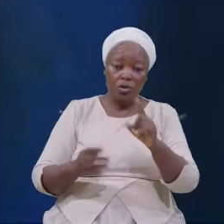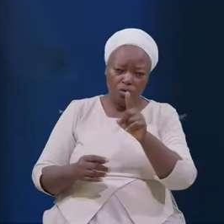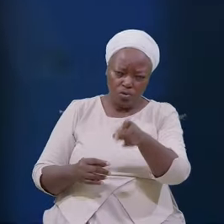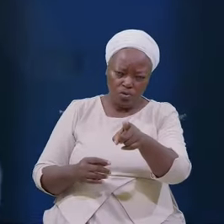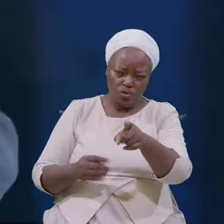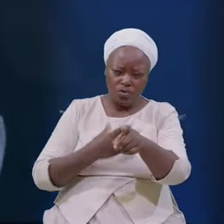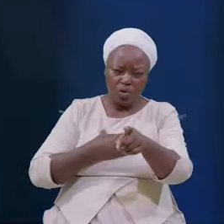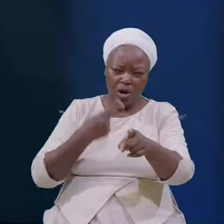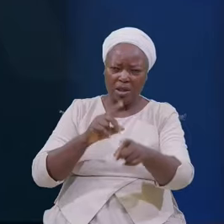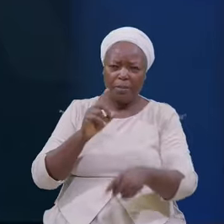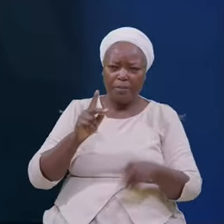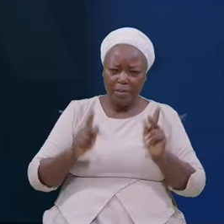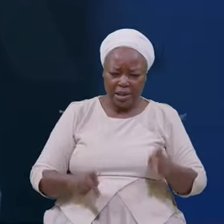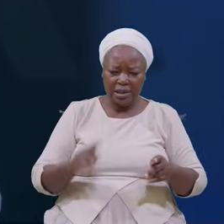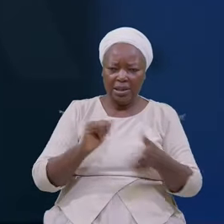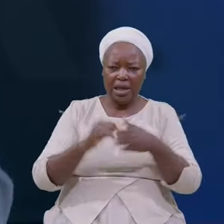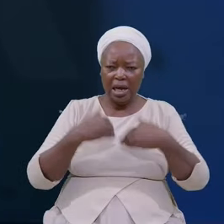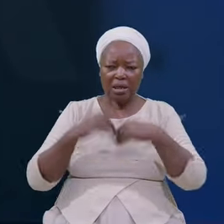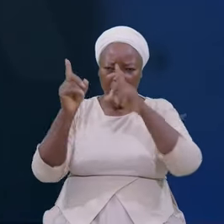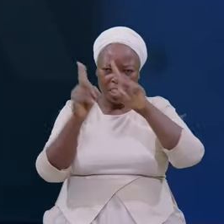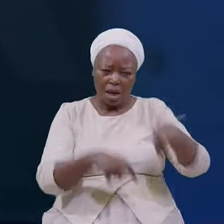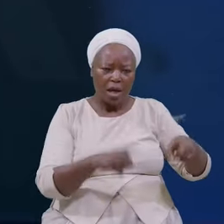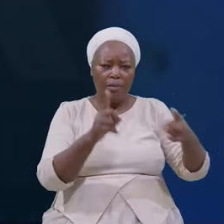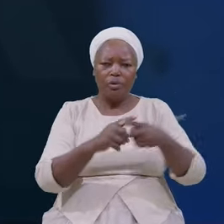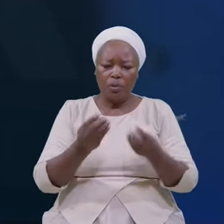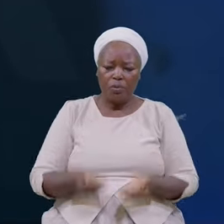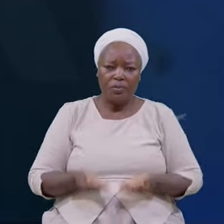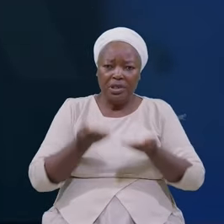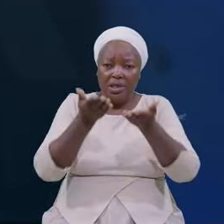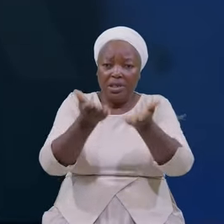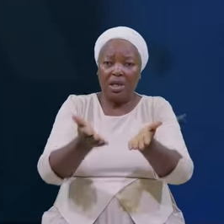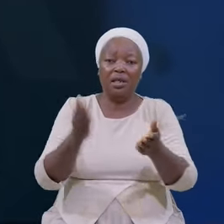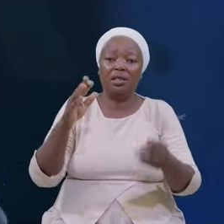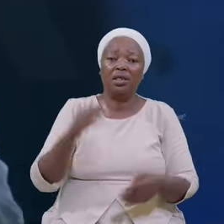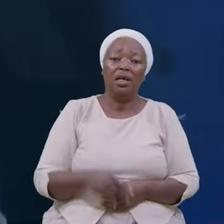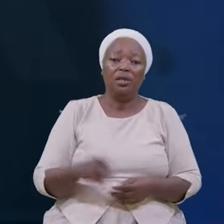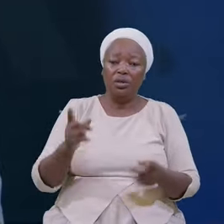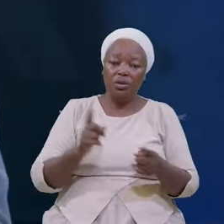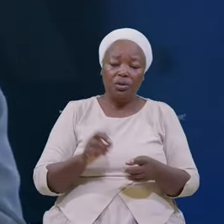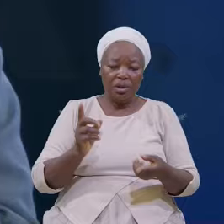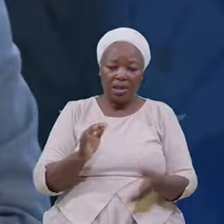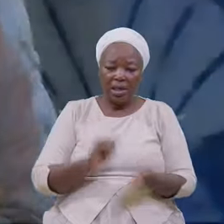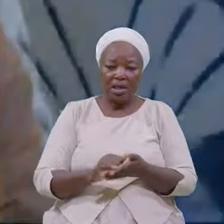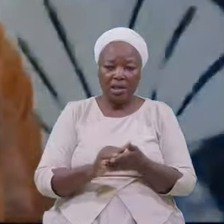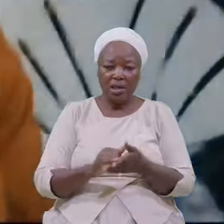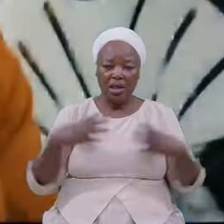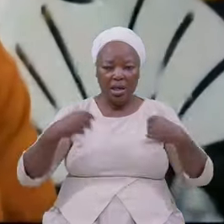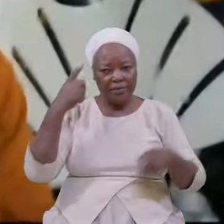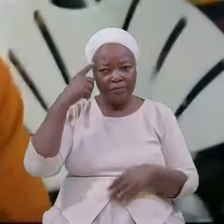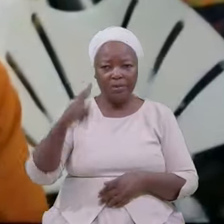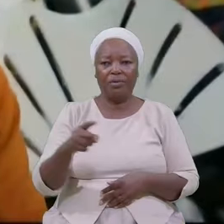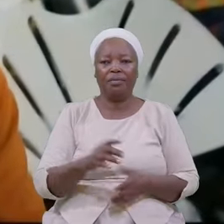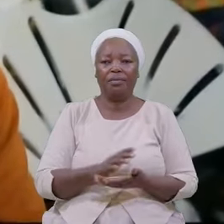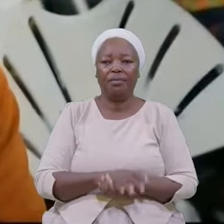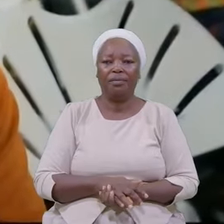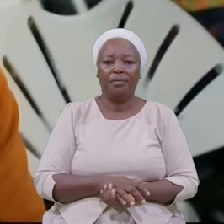the one who has come to present, provide the healing for you. Avec la guérison, il y a un